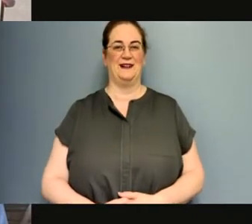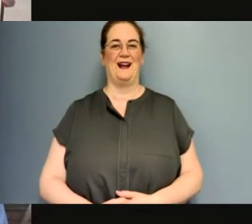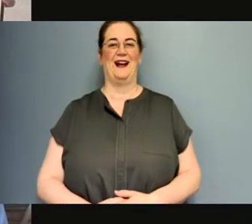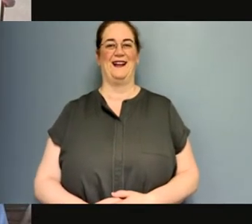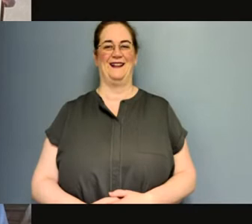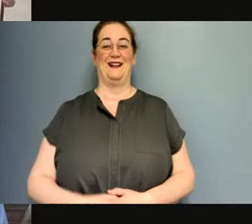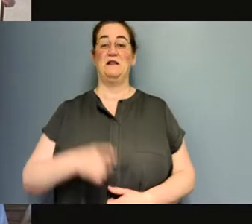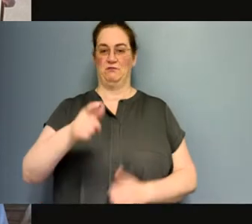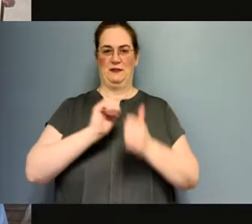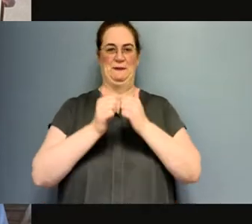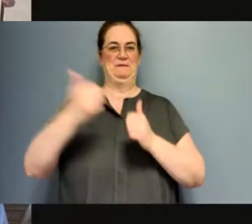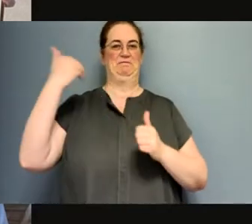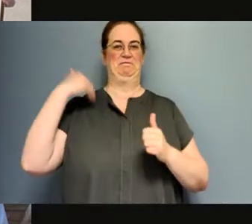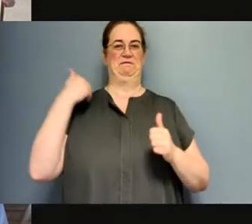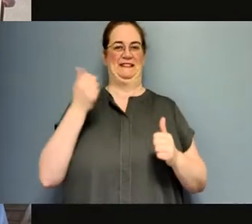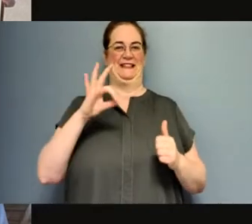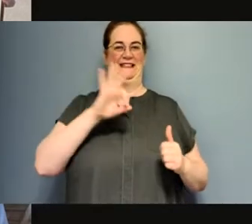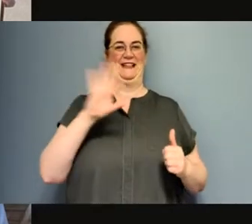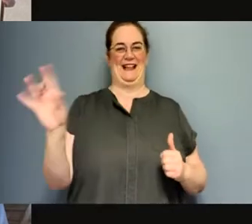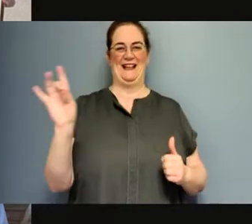That's him competing in